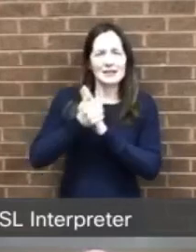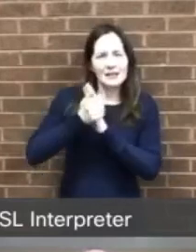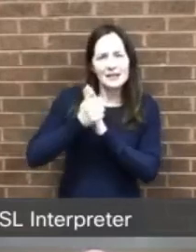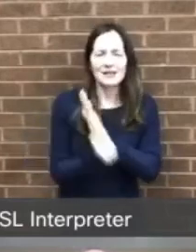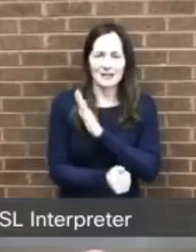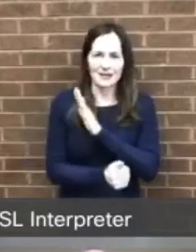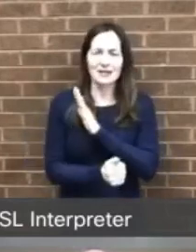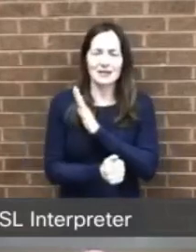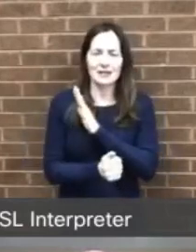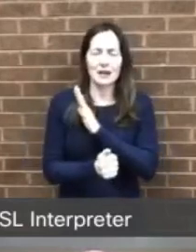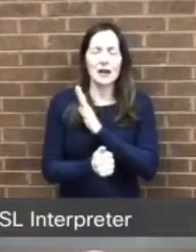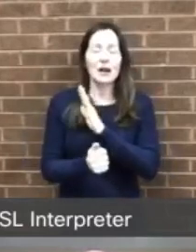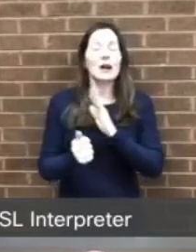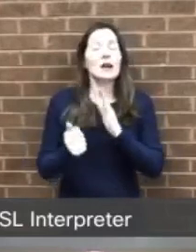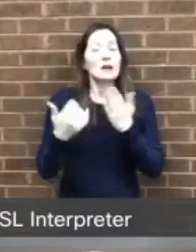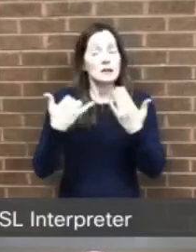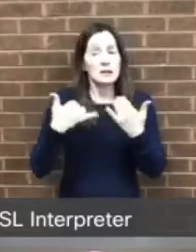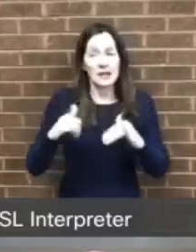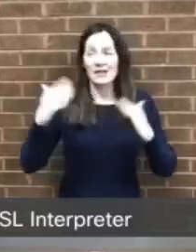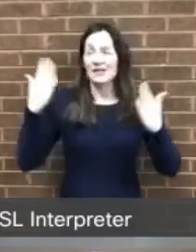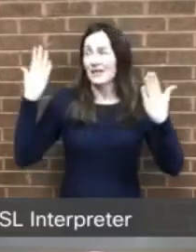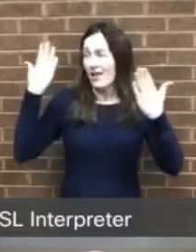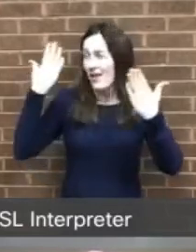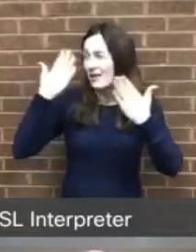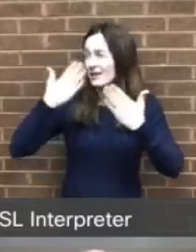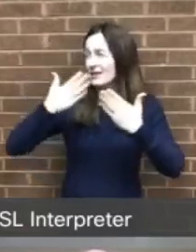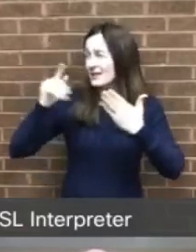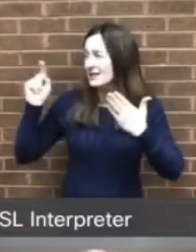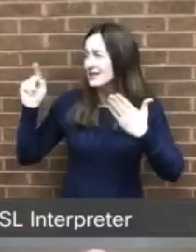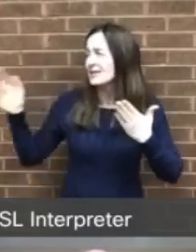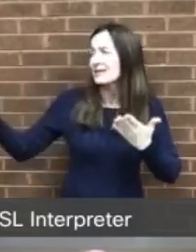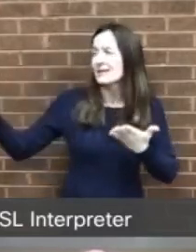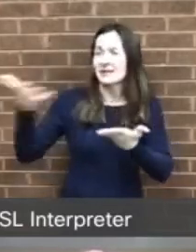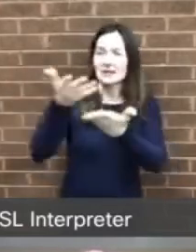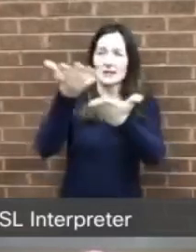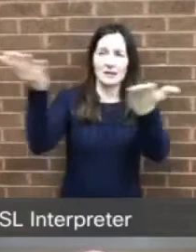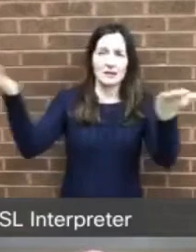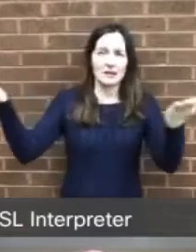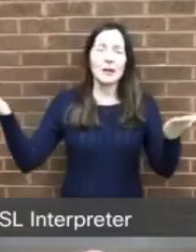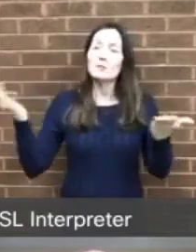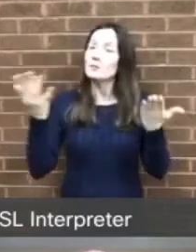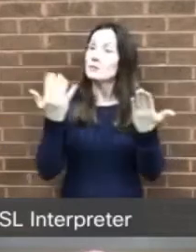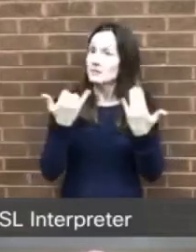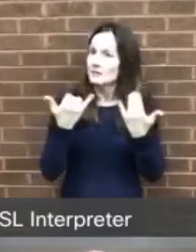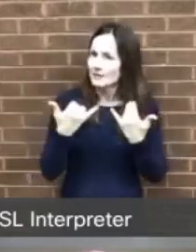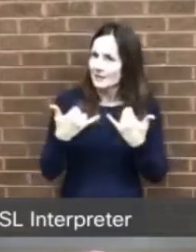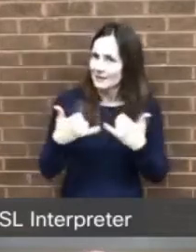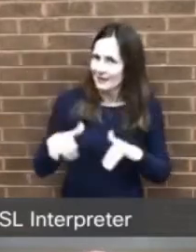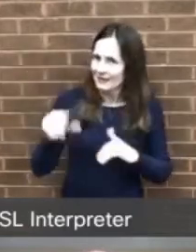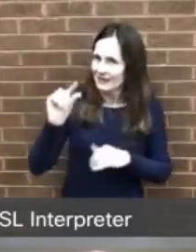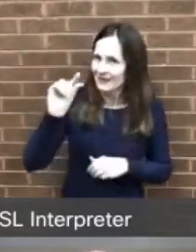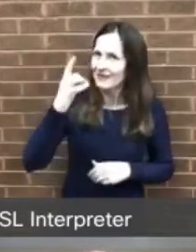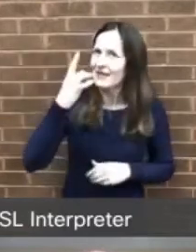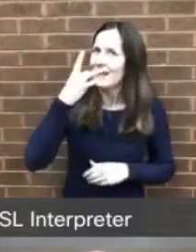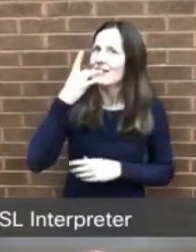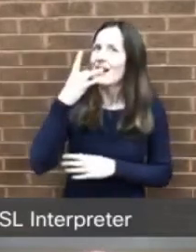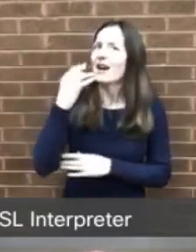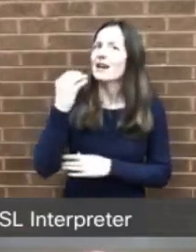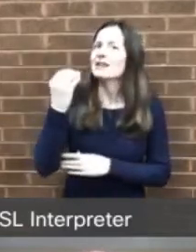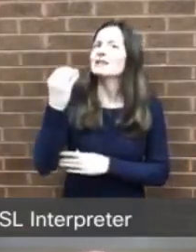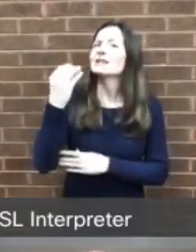darkness, and yet, perhaps we are beginning to see a glimmer of light at the end of the long